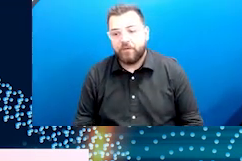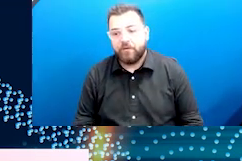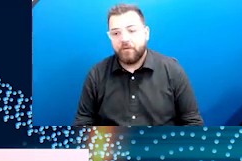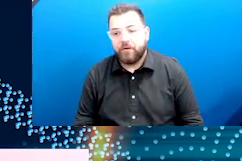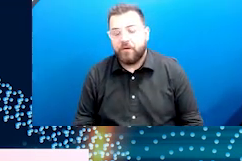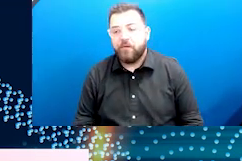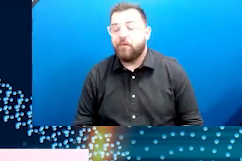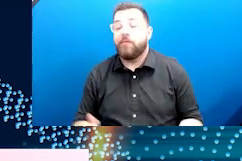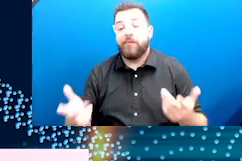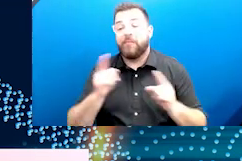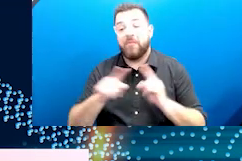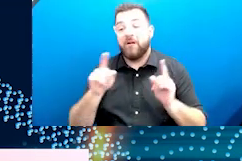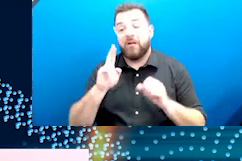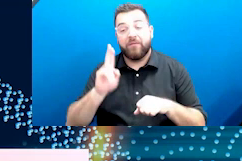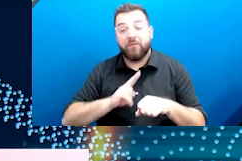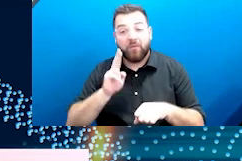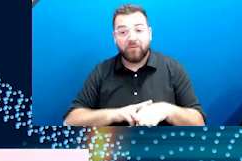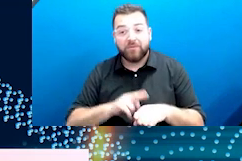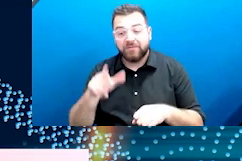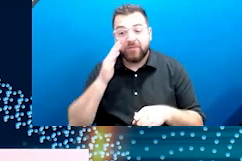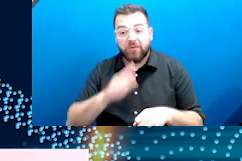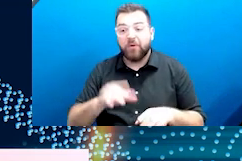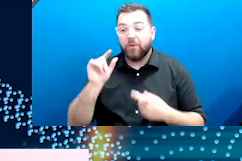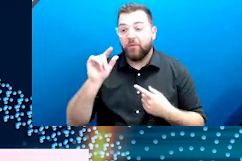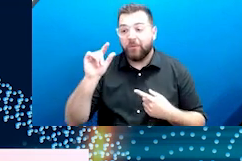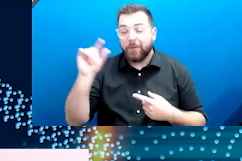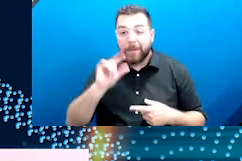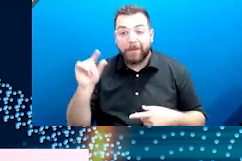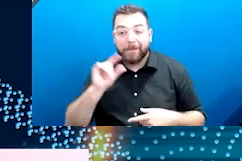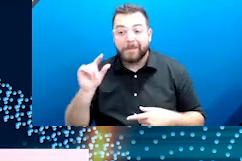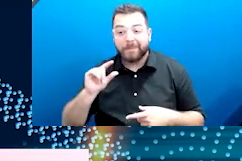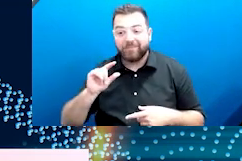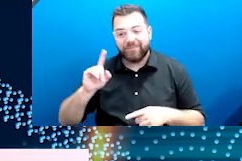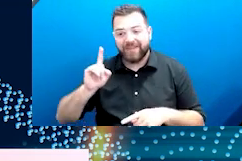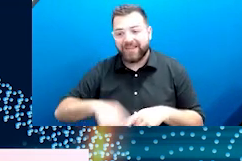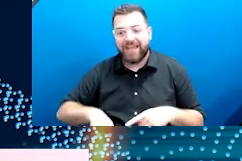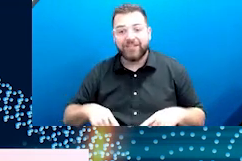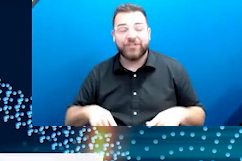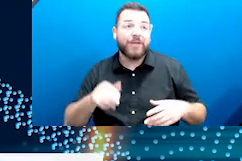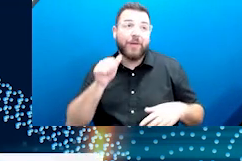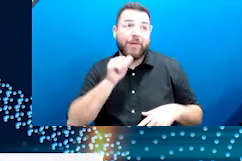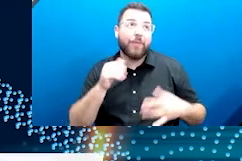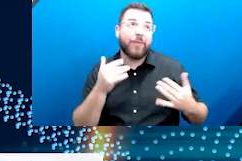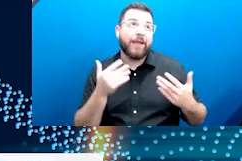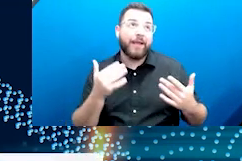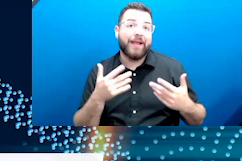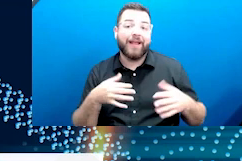But of course, Google can't be left behind. So they